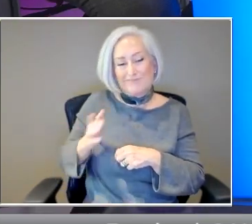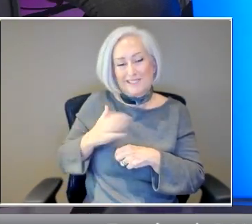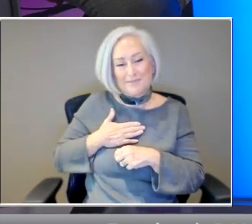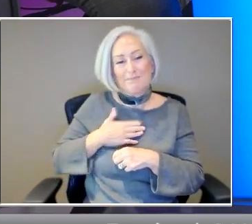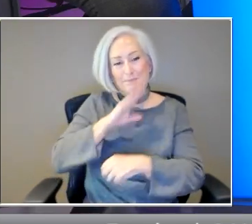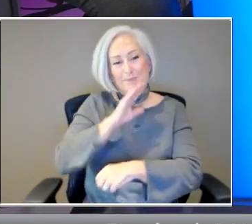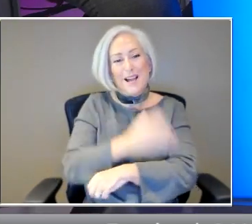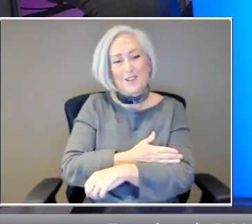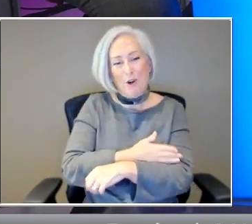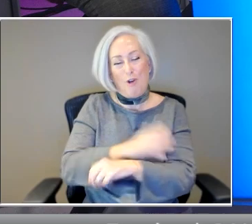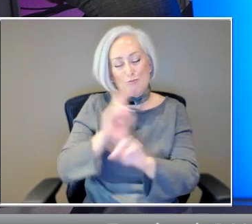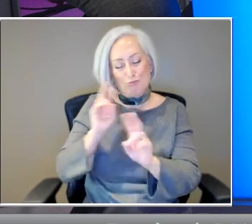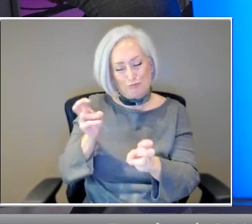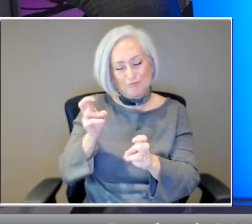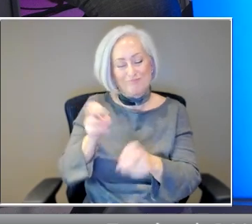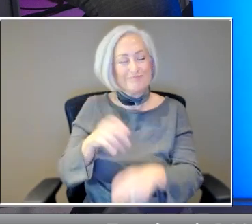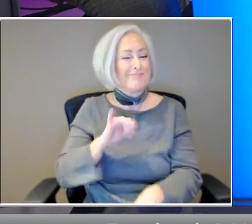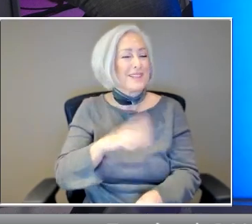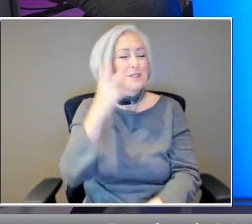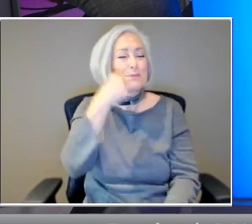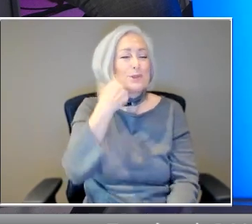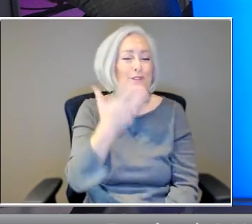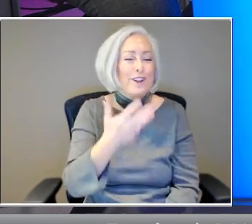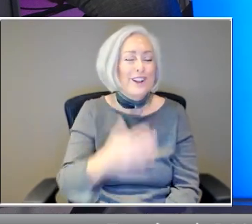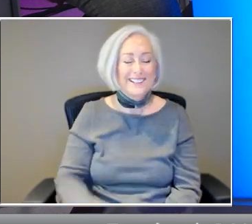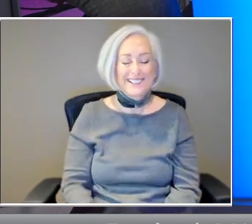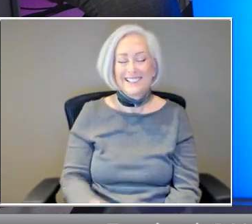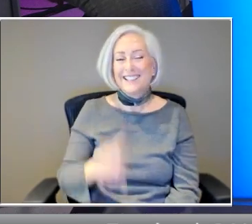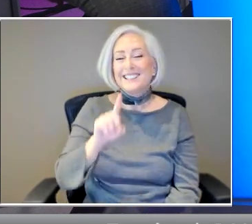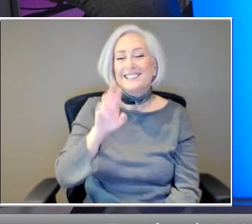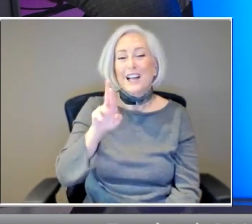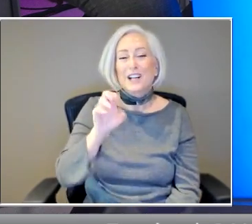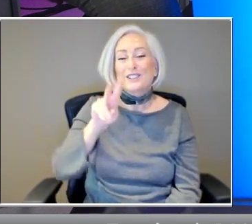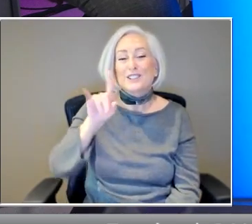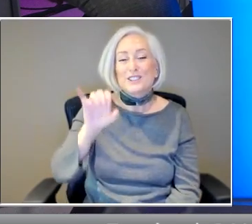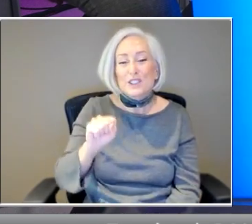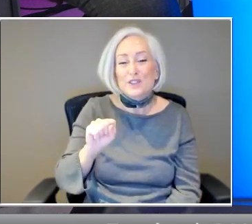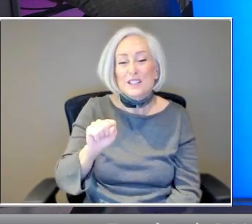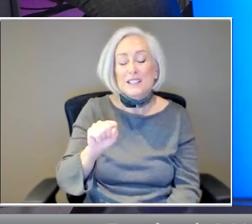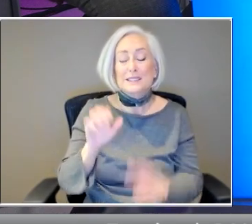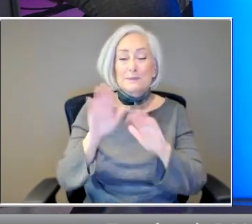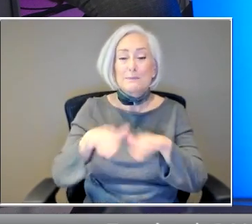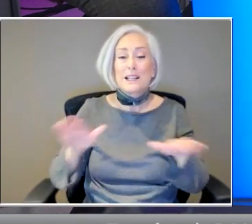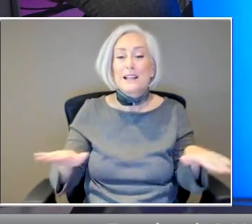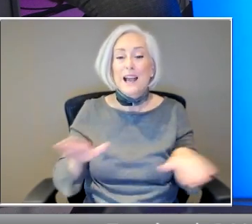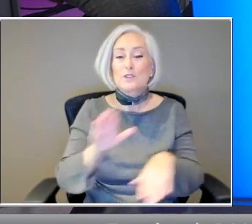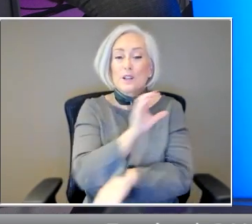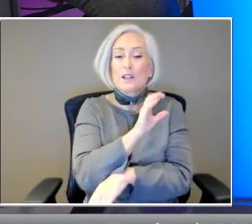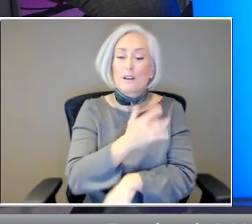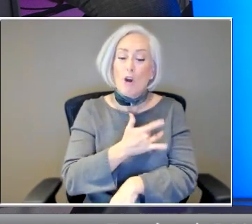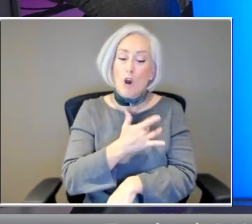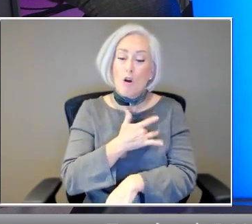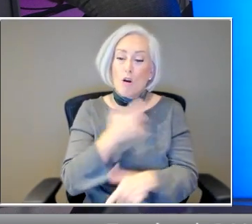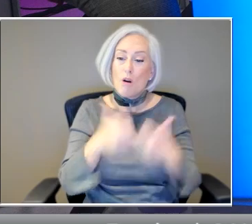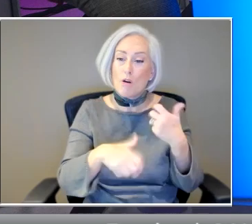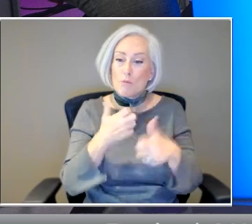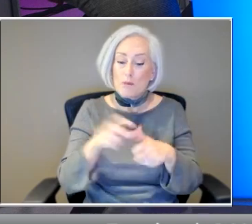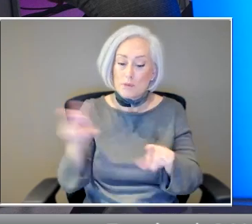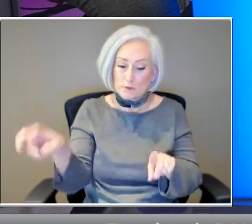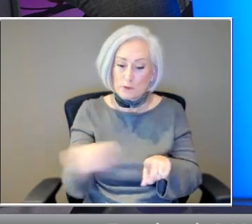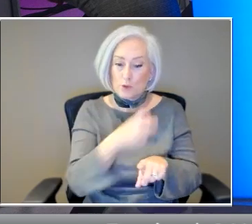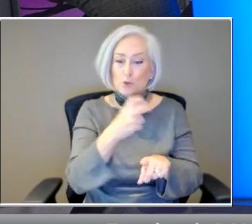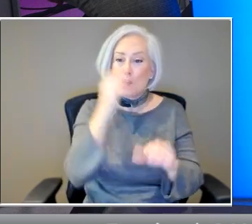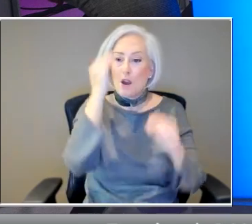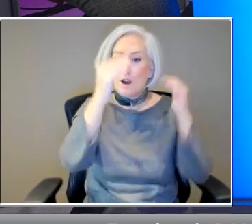special. That's beautiful. Dr. Surface, pediatric cardiology patients are graduating to adult care more